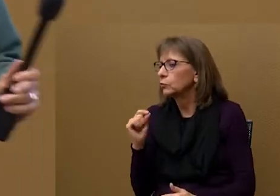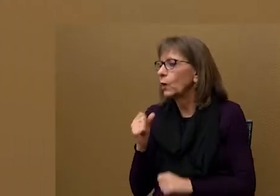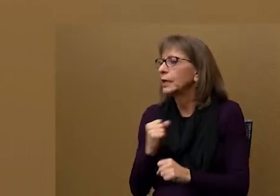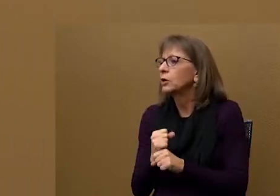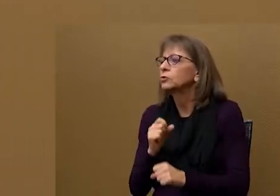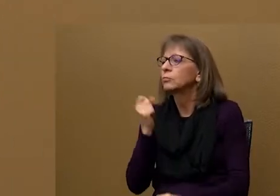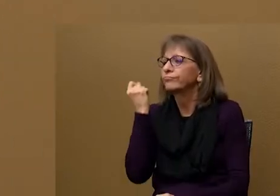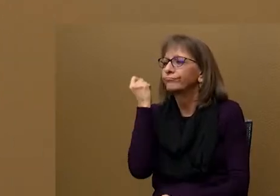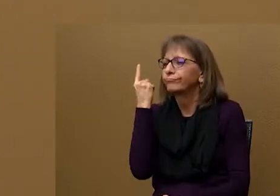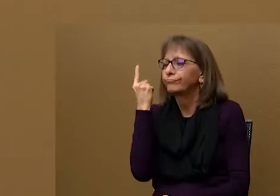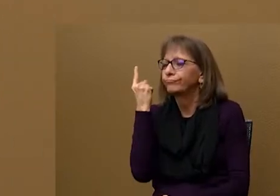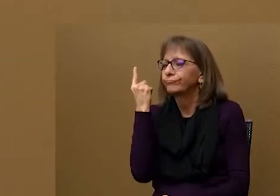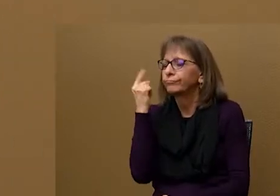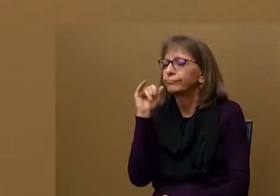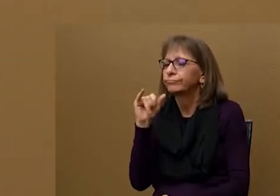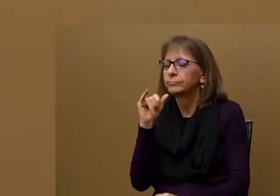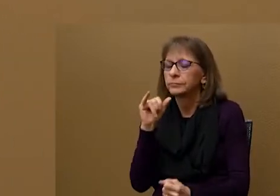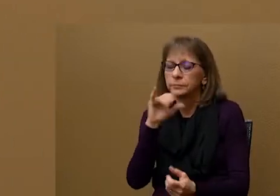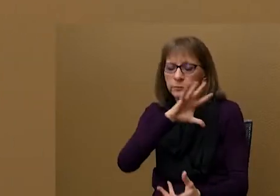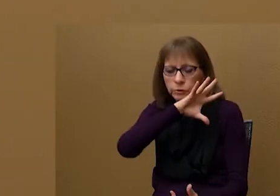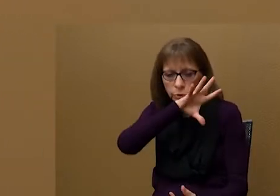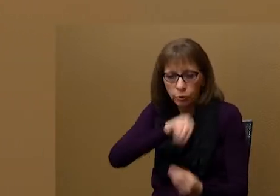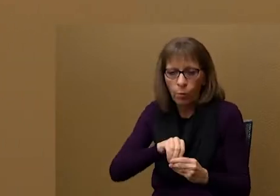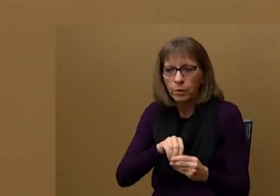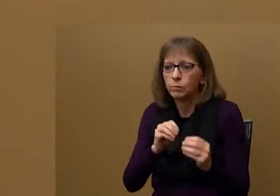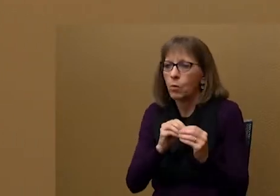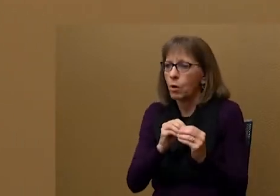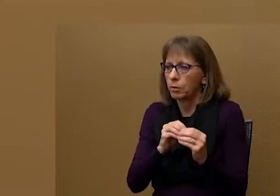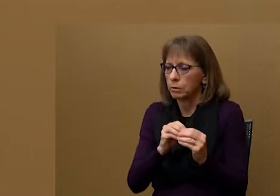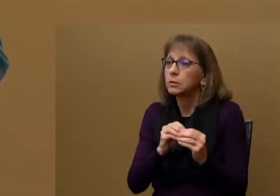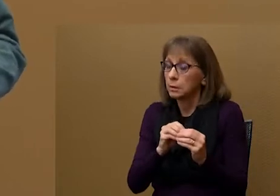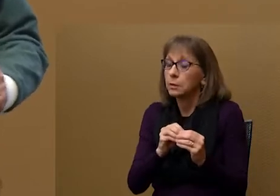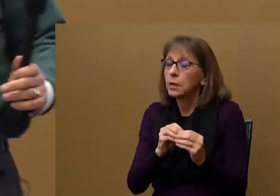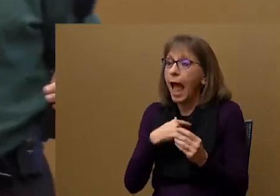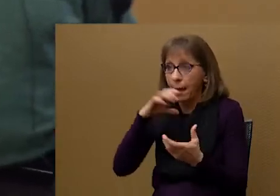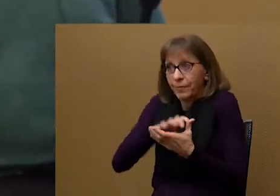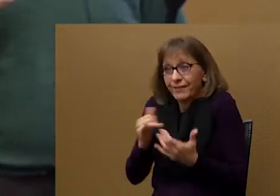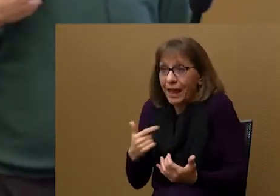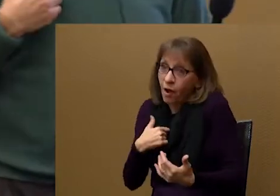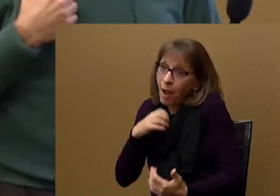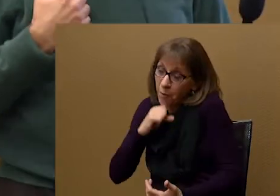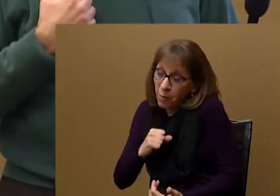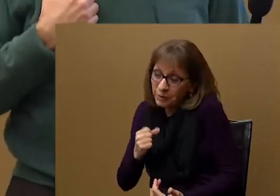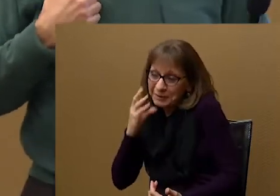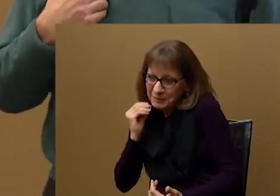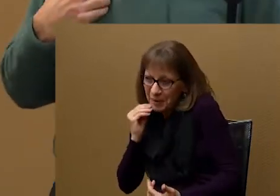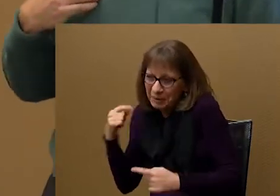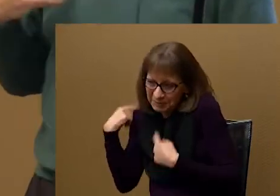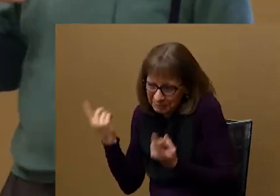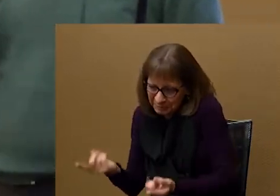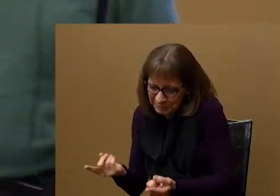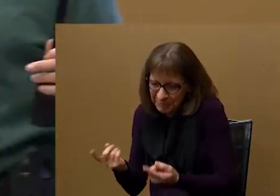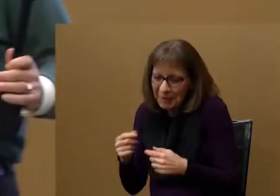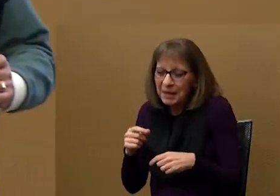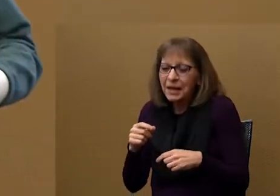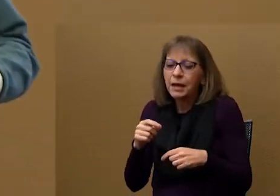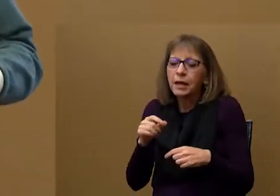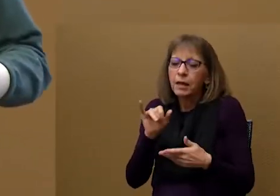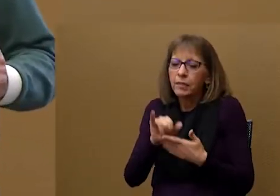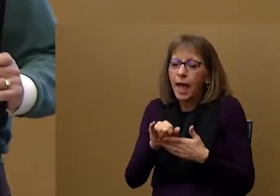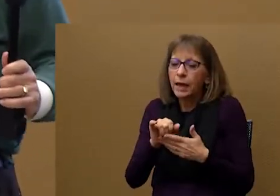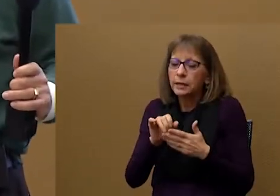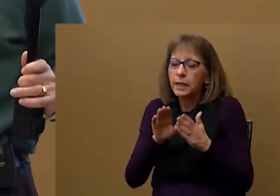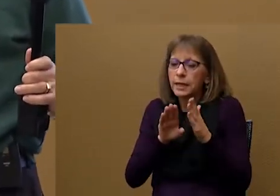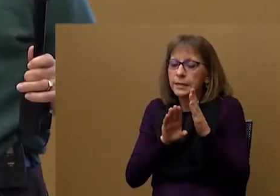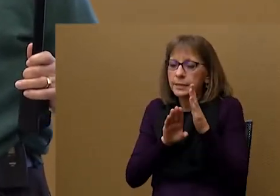me about 15, 20 years to really appreciate how much more there was to it. So I believe now, because I'm old and